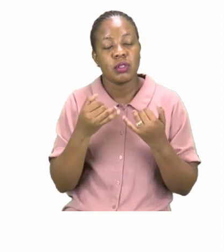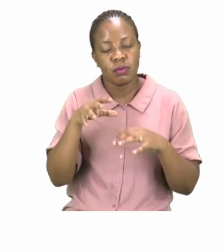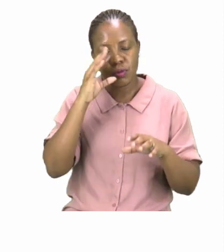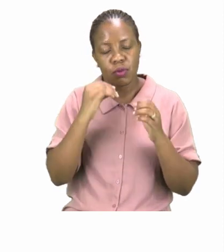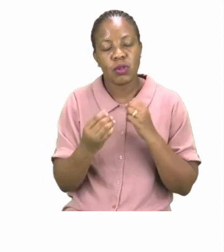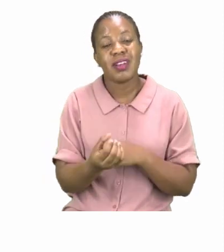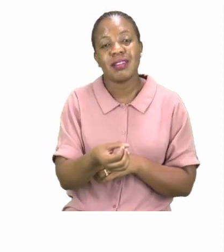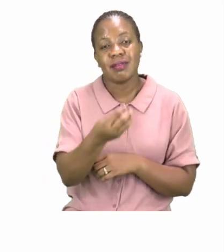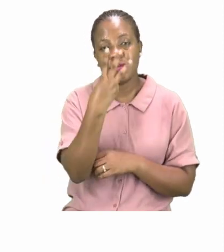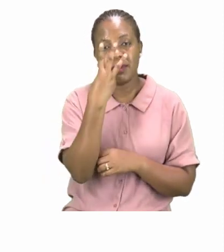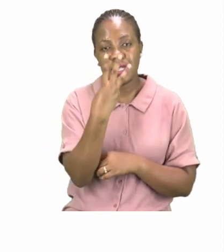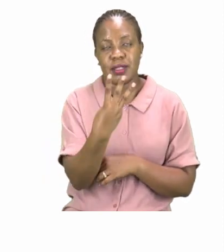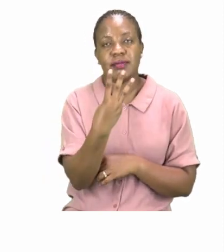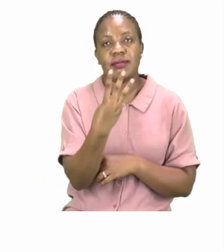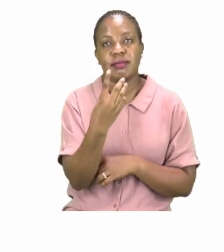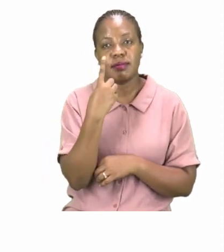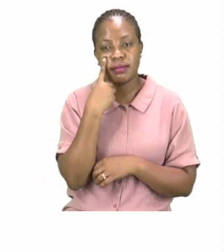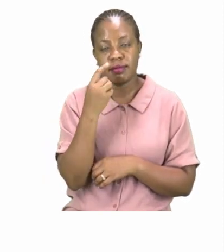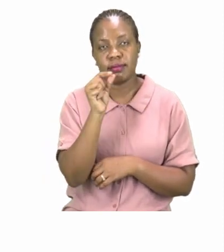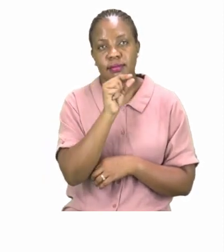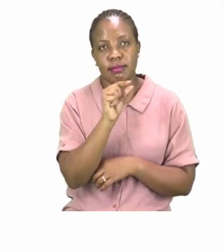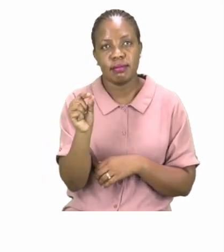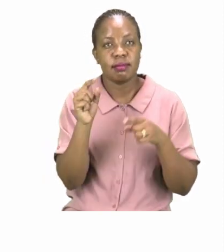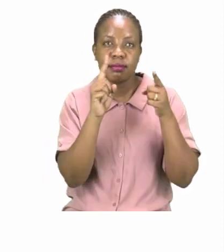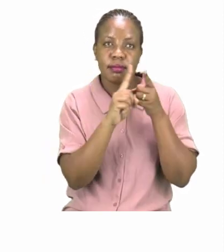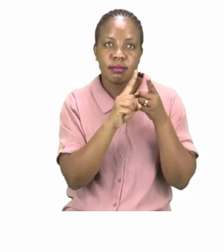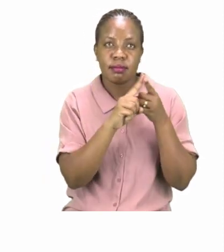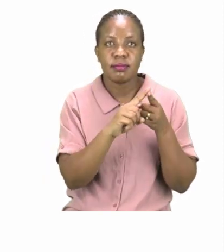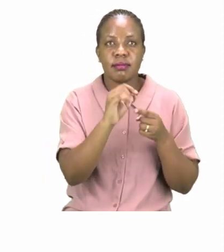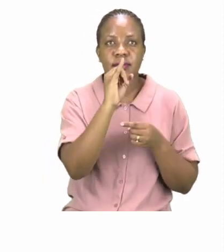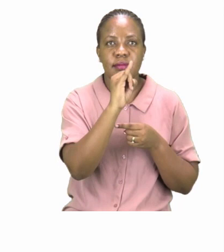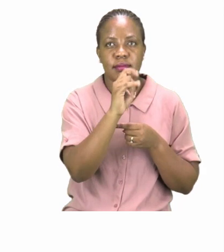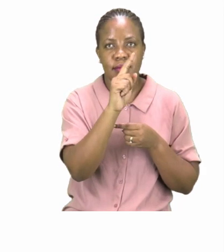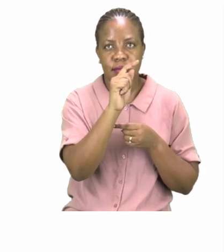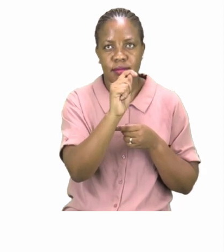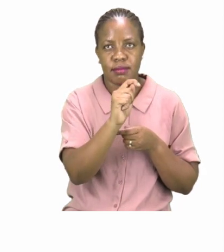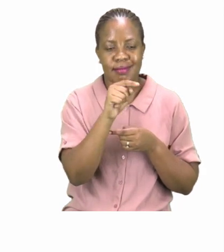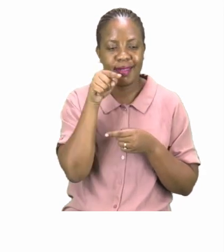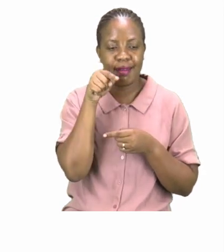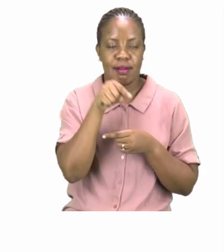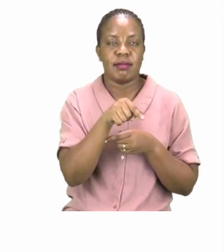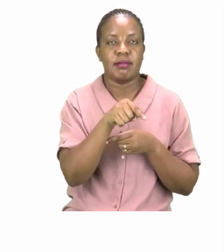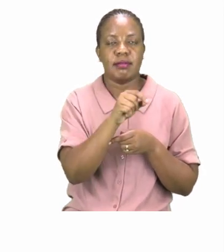repeat after me. The first one is it.